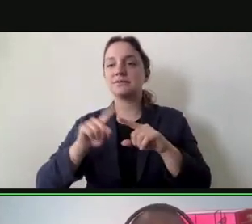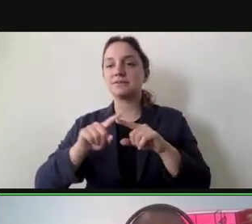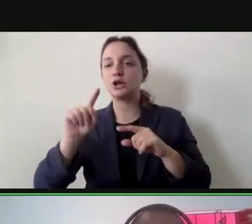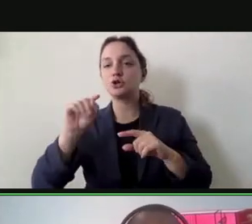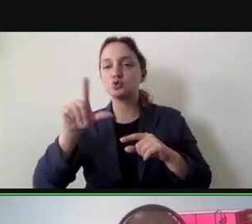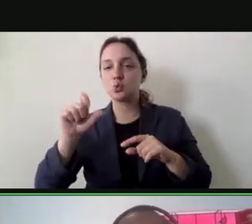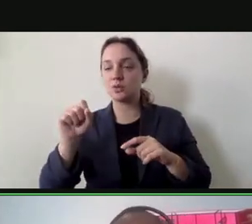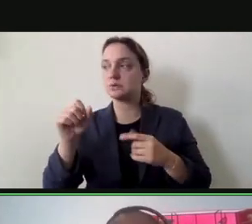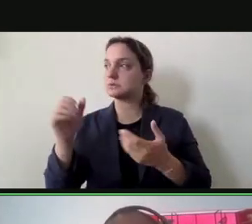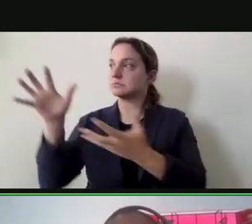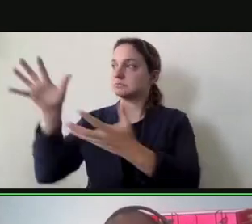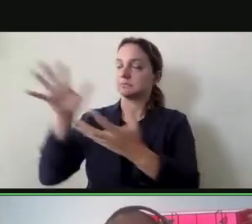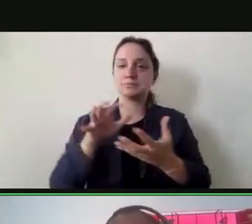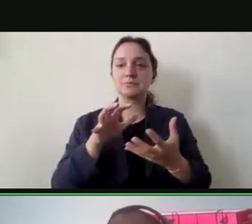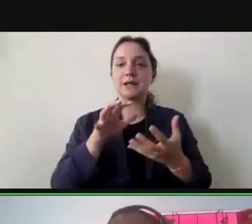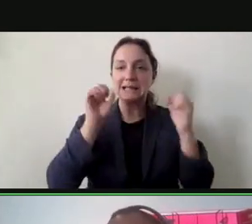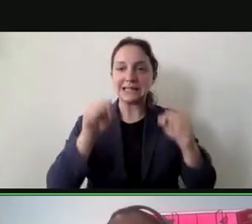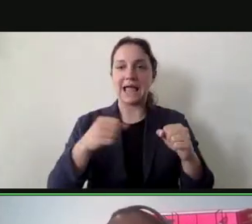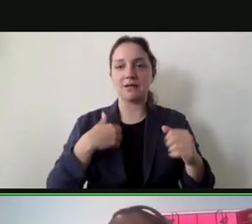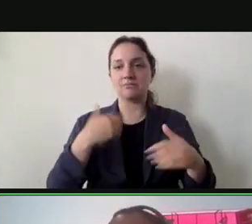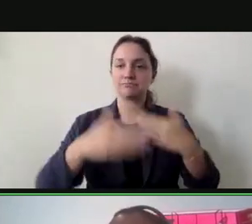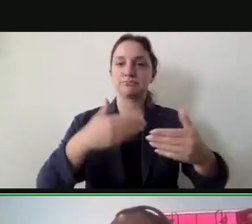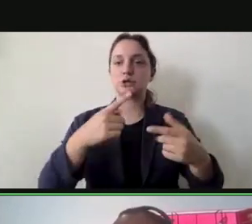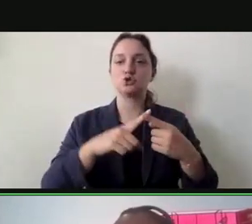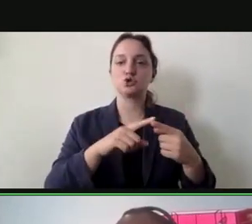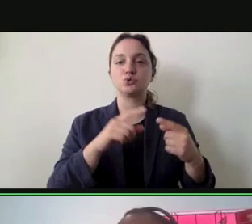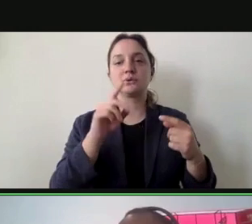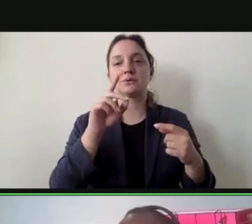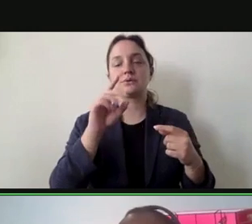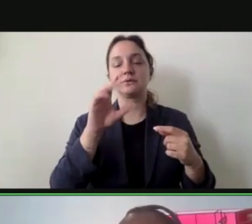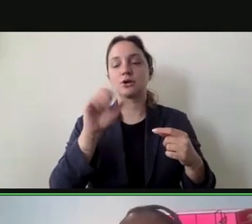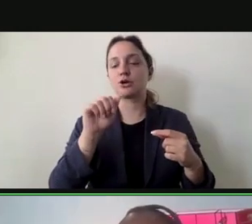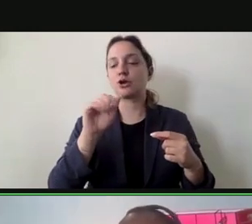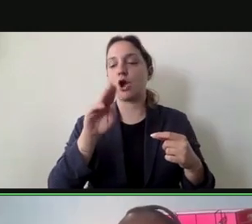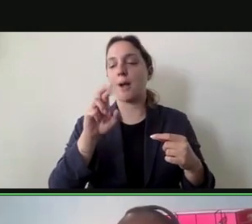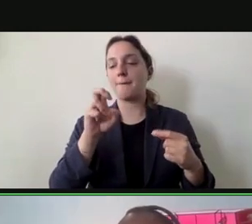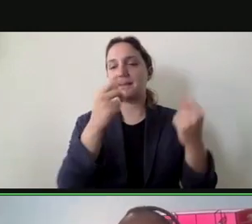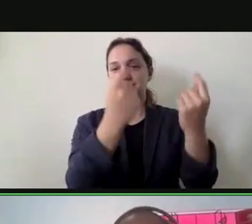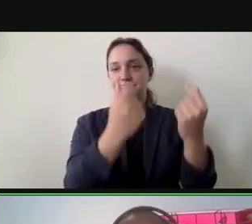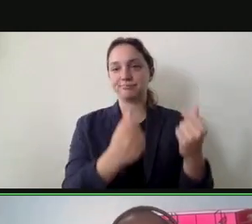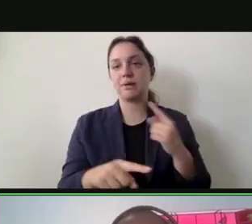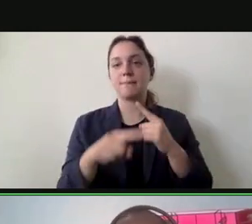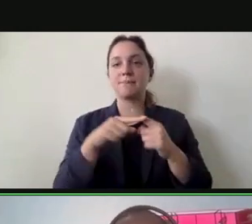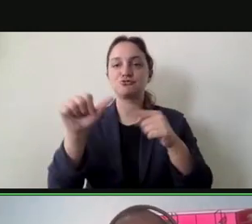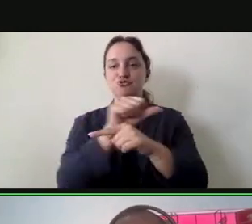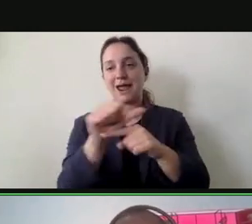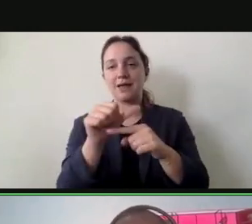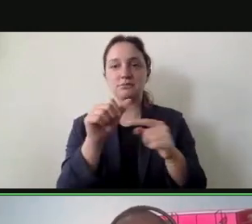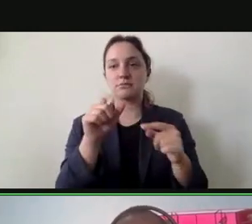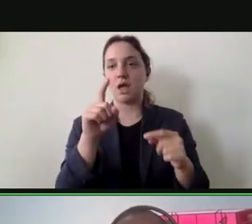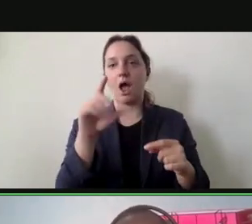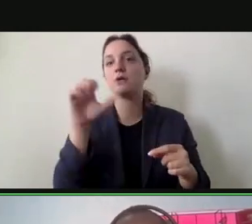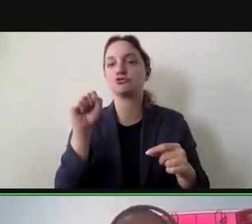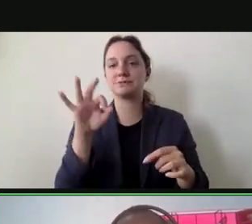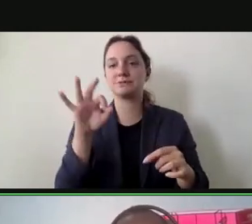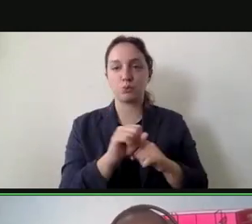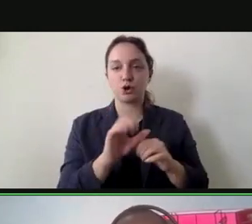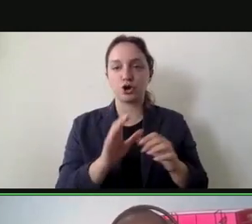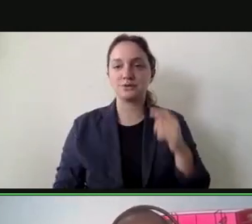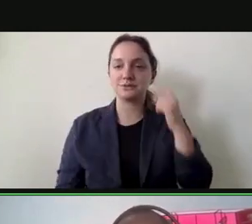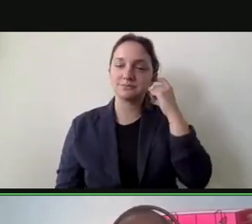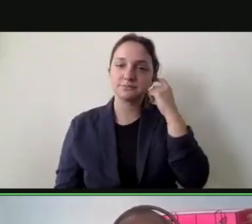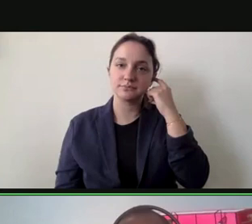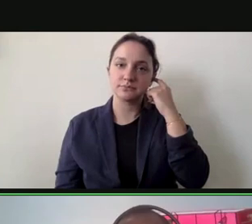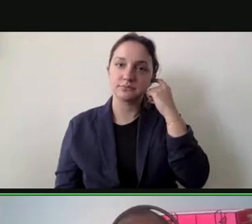decarbonize buildings and train and hire hundreds of workers. And then last, as you guys are embarking on your own